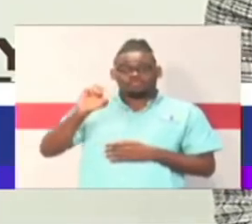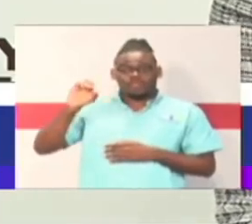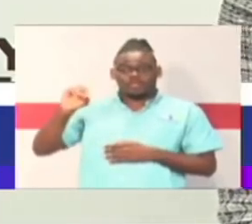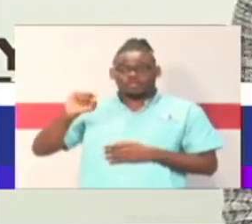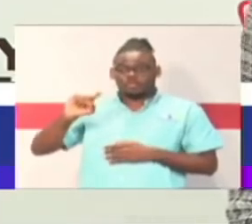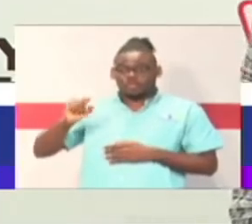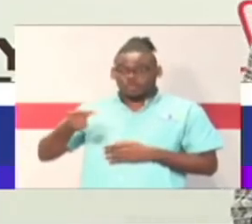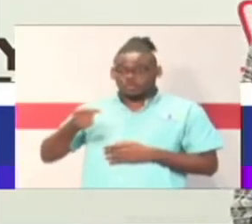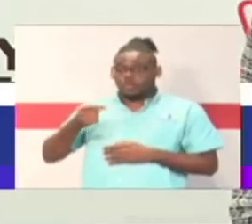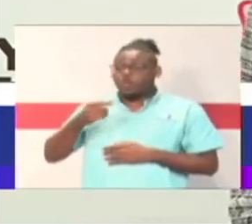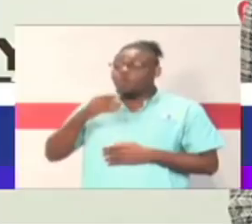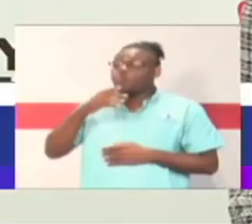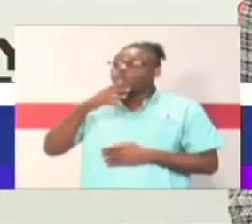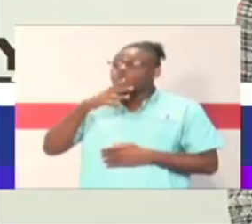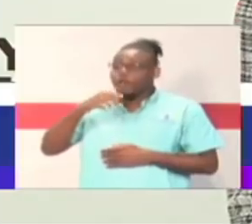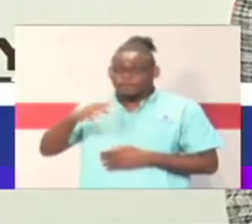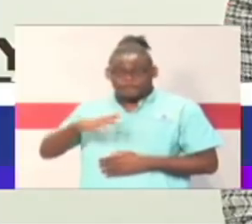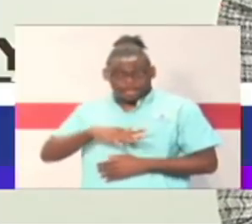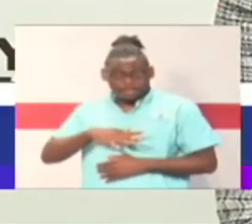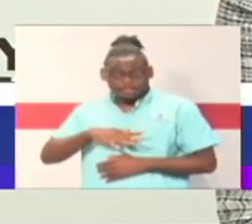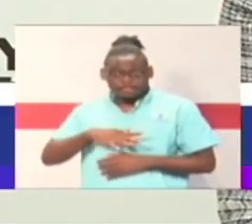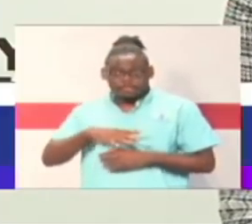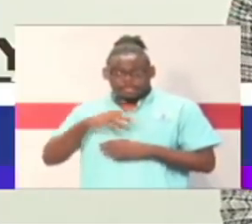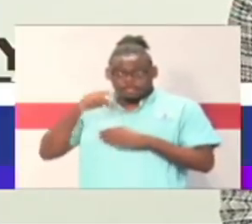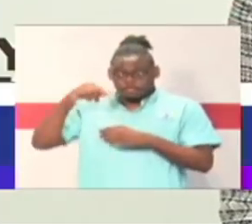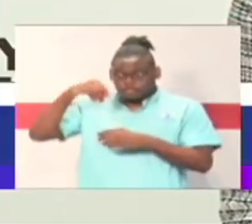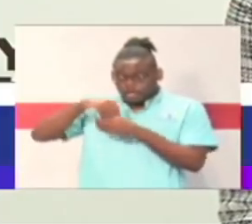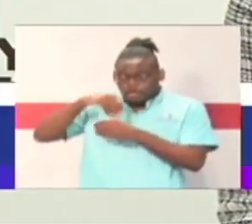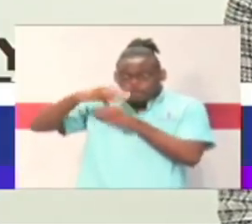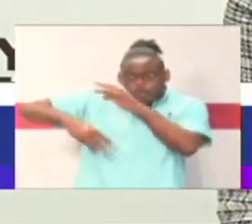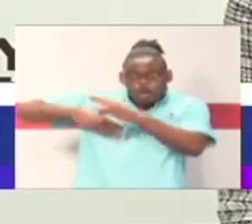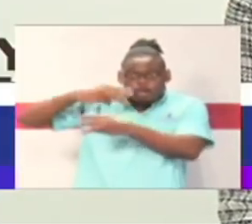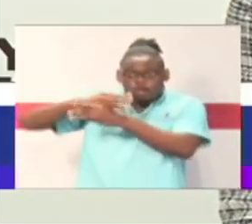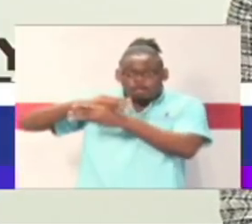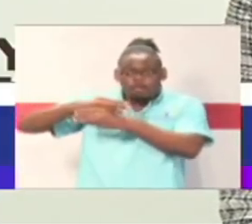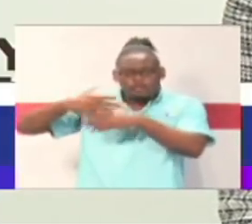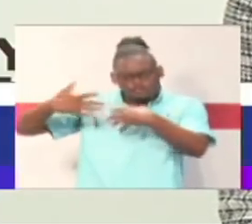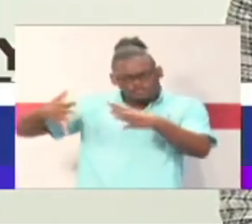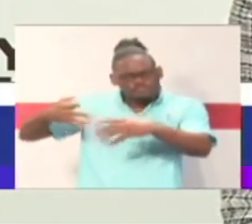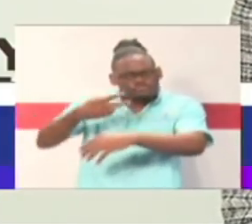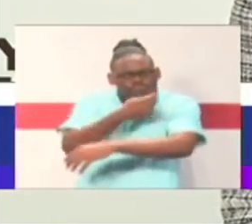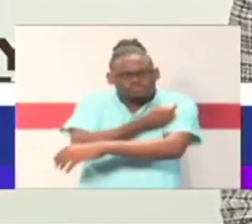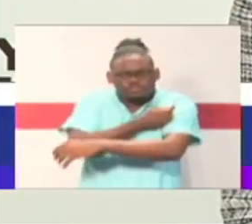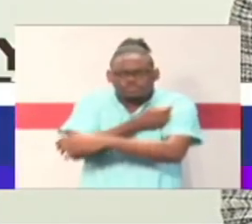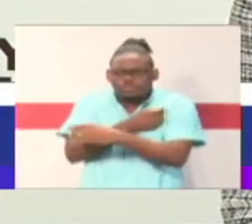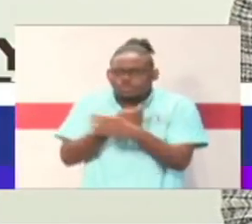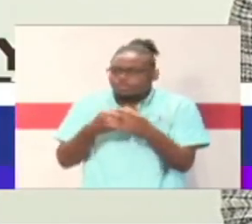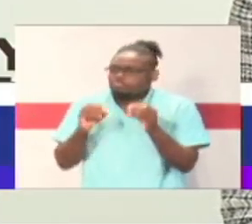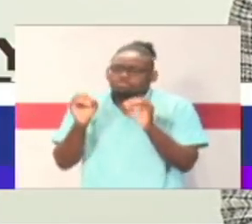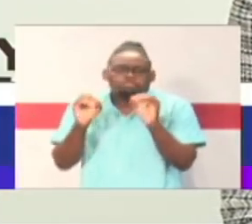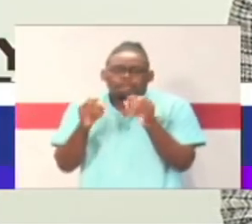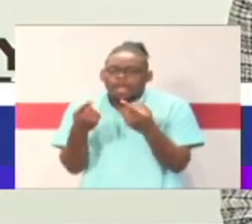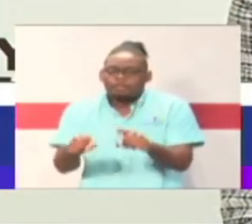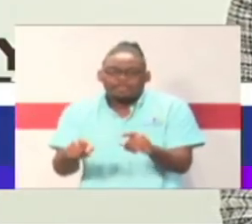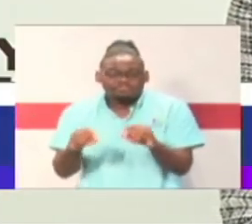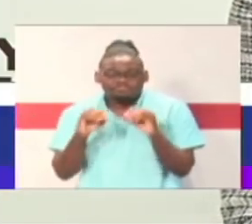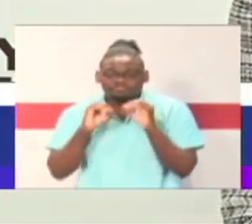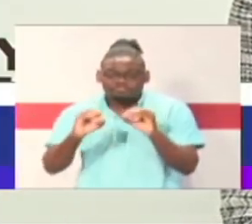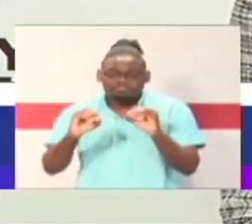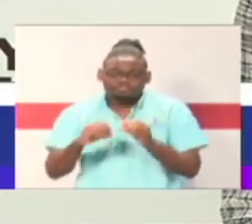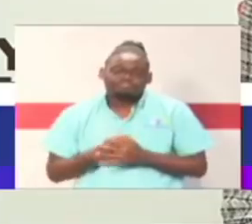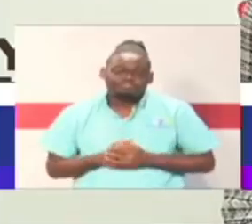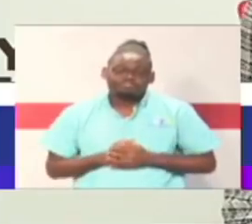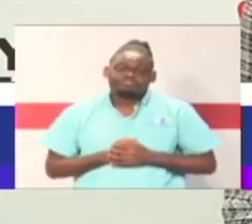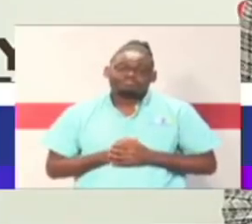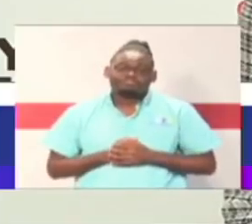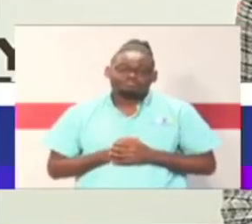Dr. Sujisingh, around the world who've already received the vaccine, pregnant women, and all of the information about the antibodies